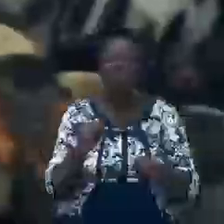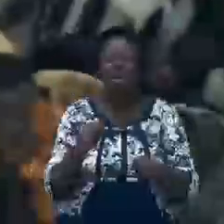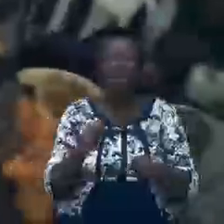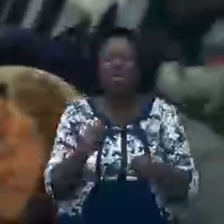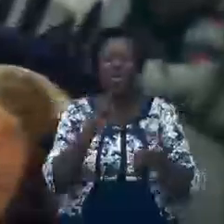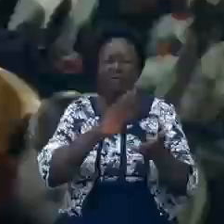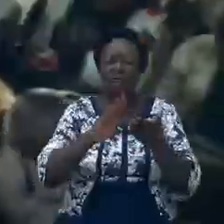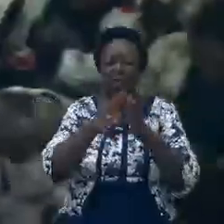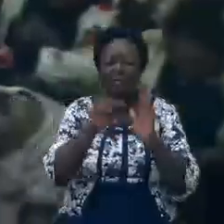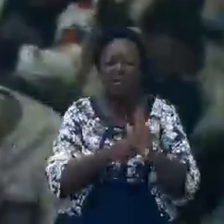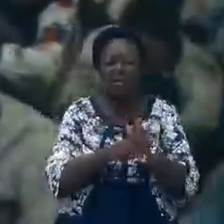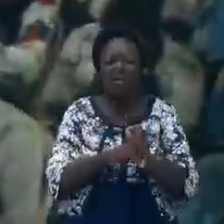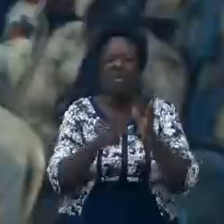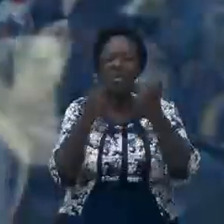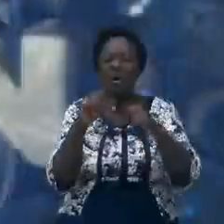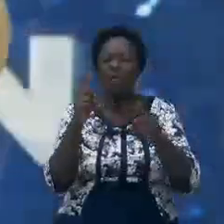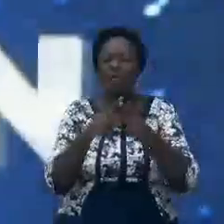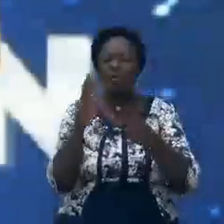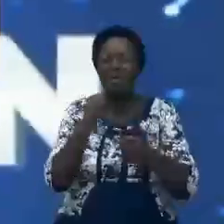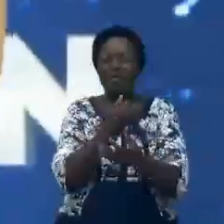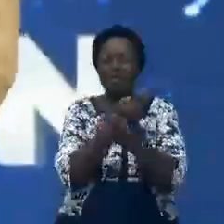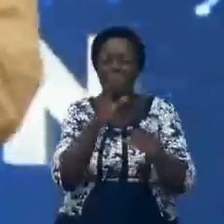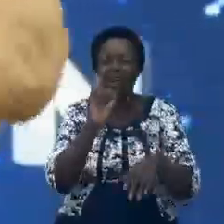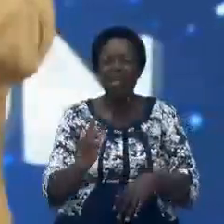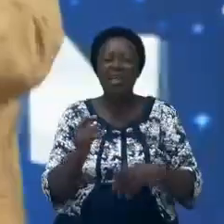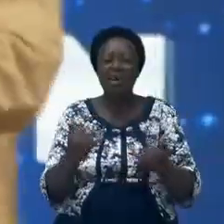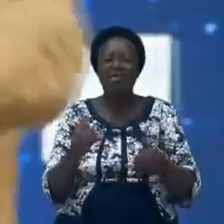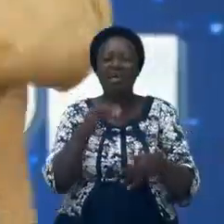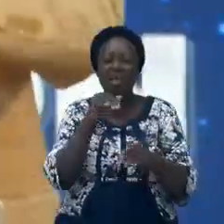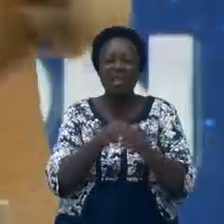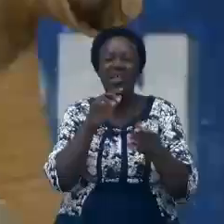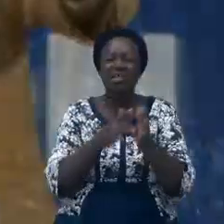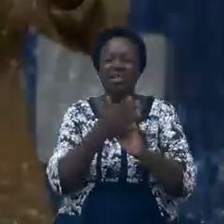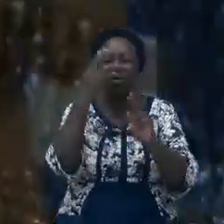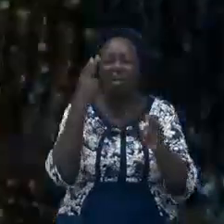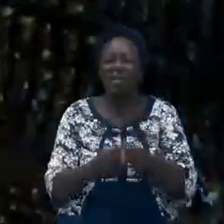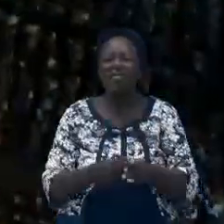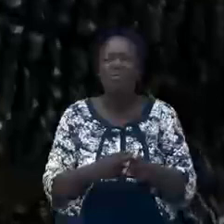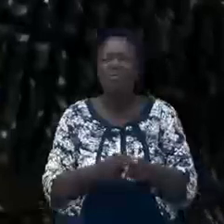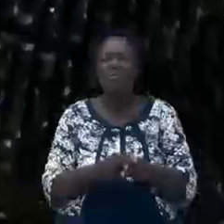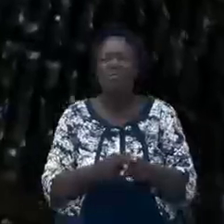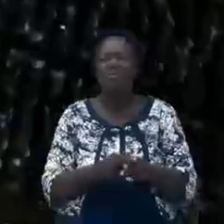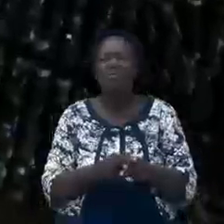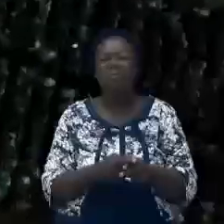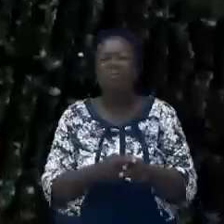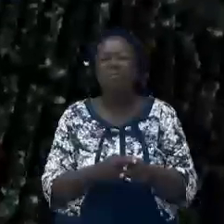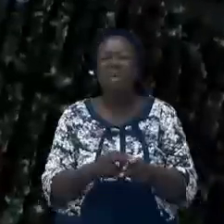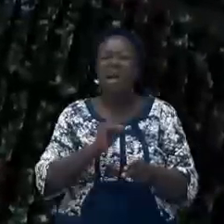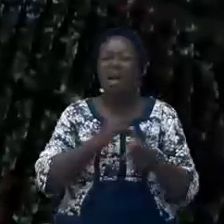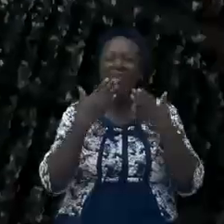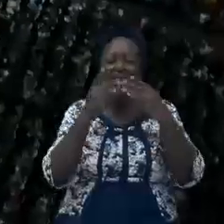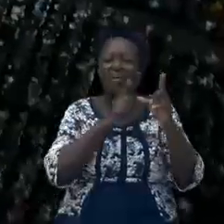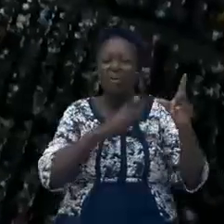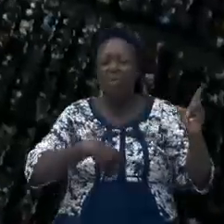eternal life, salvation, redemption, forgiveness come to them freely now